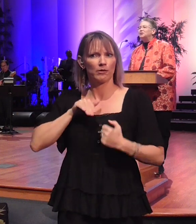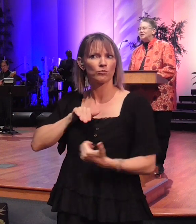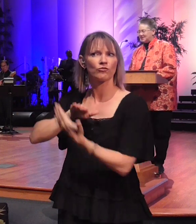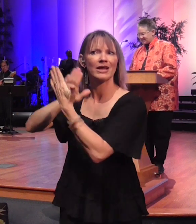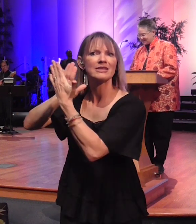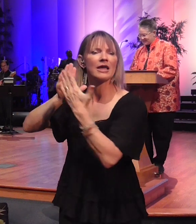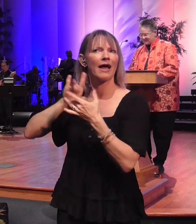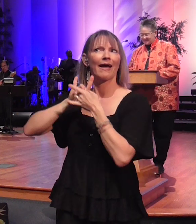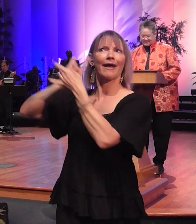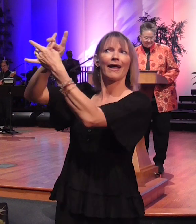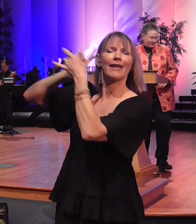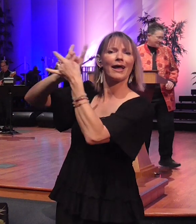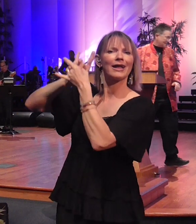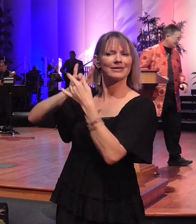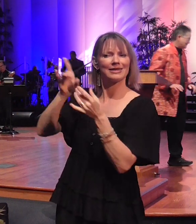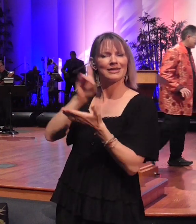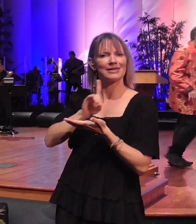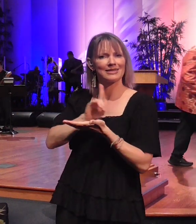wholeness?